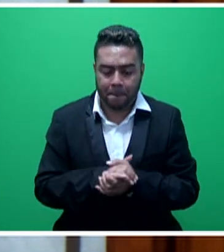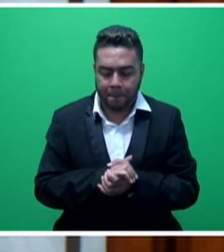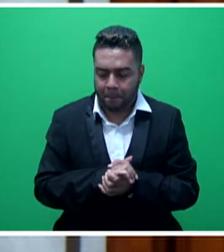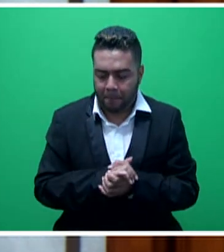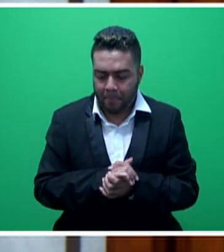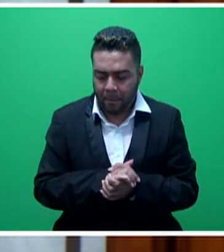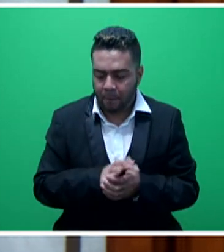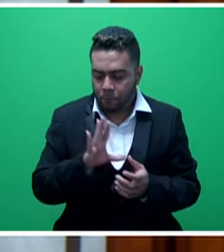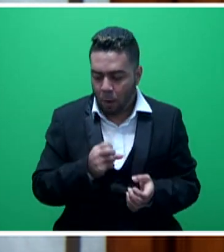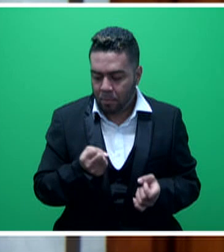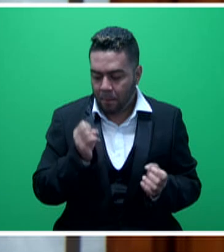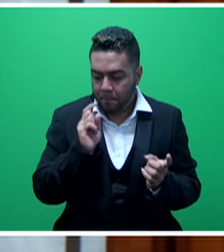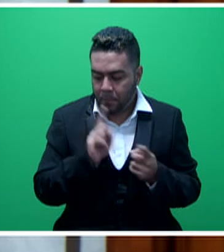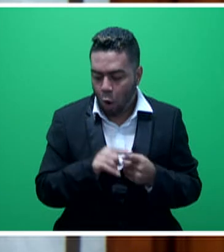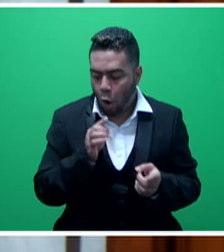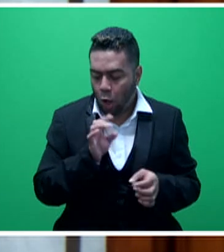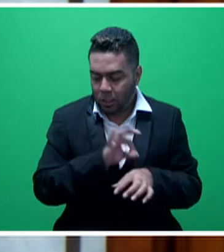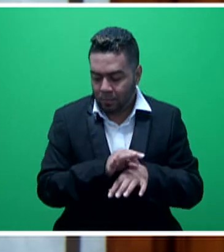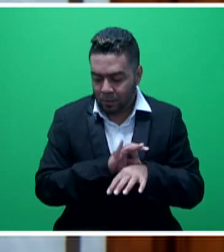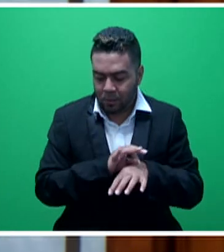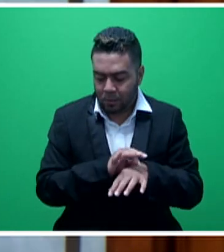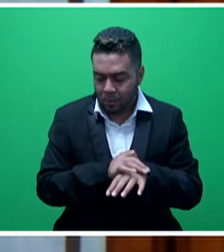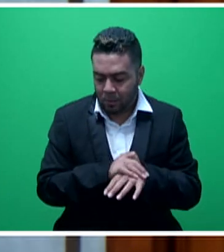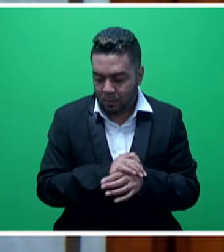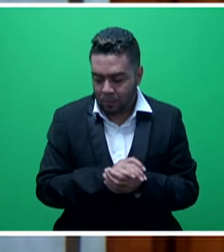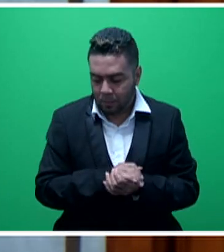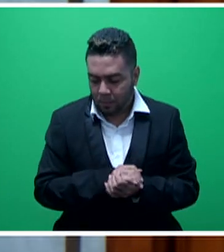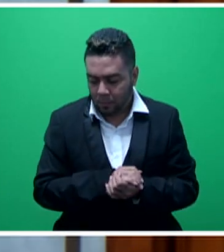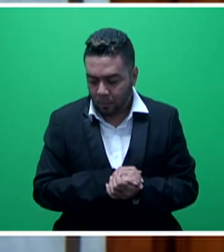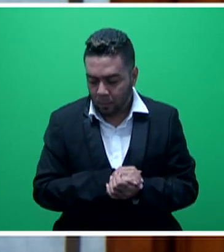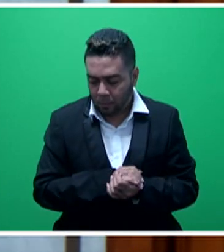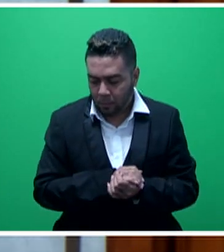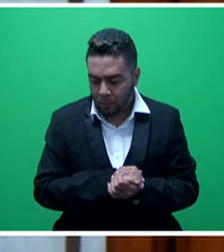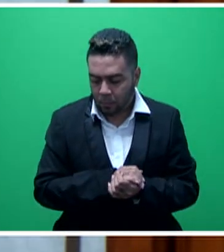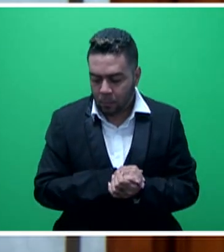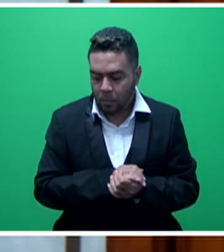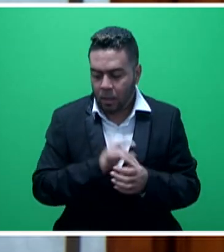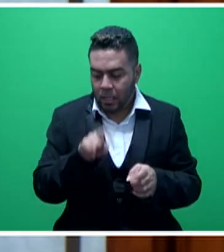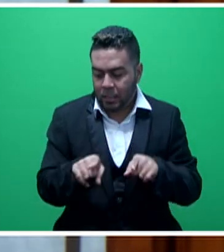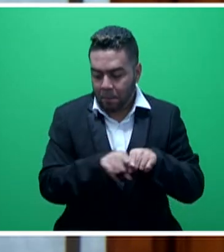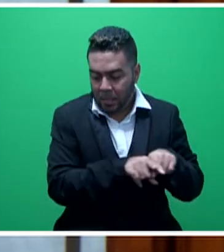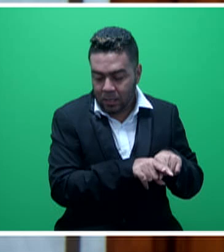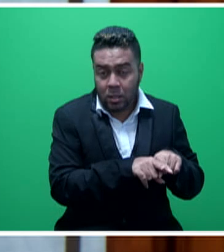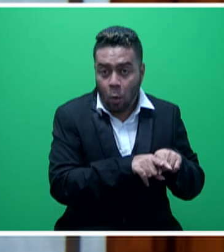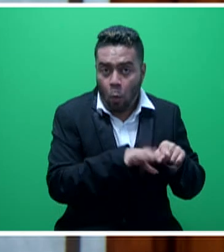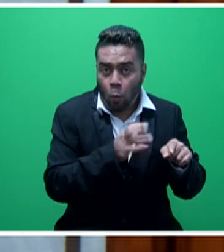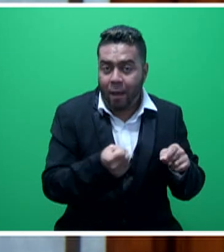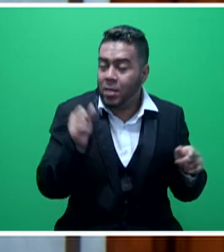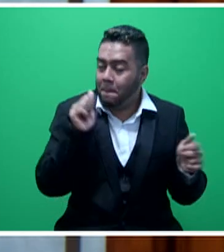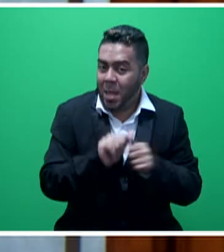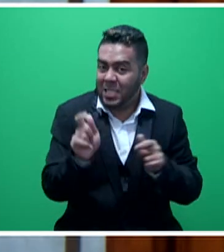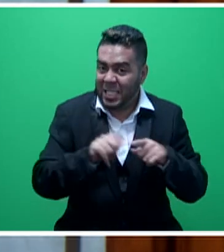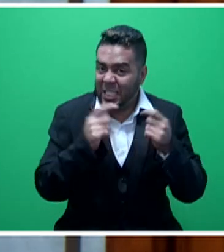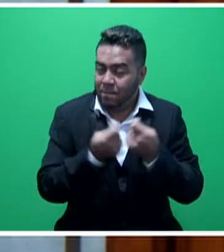specialists from the main hospitals in increased frequency. This means we are taking the best specialist teams